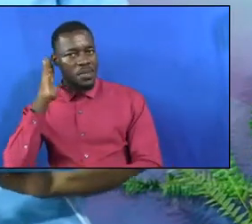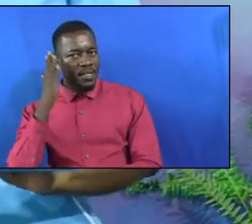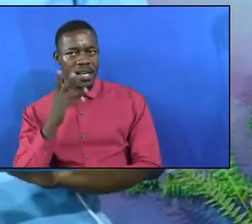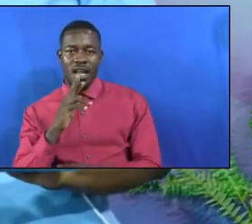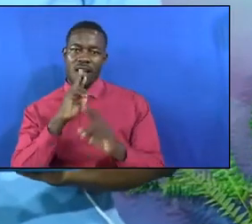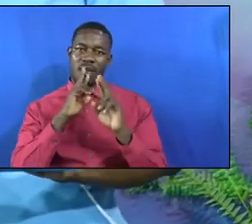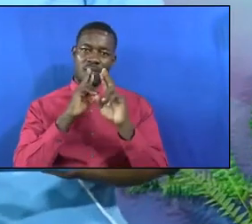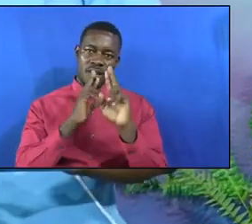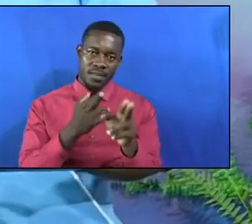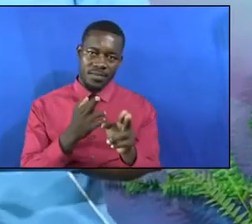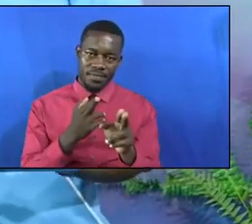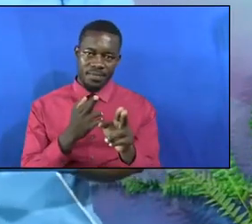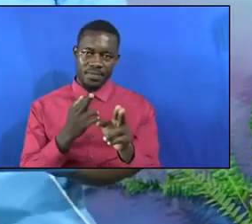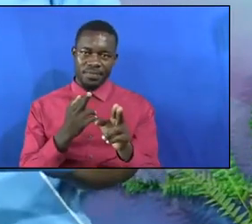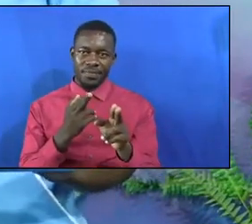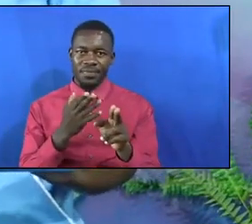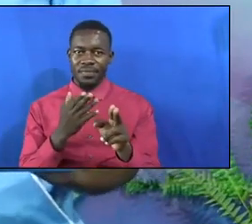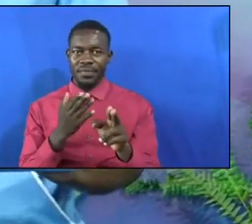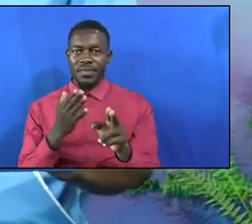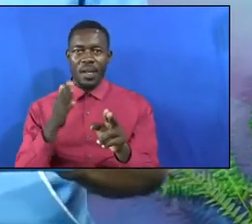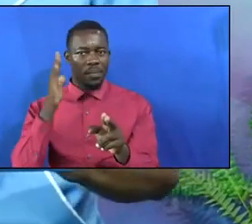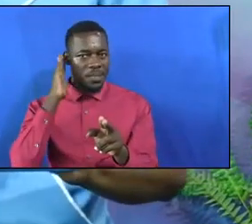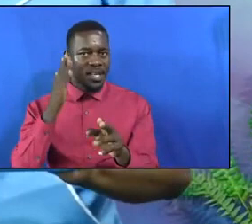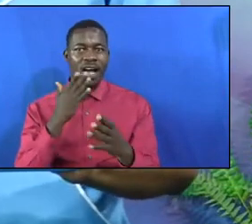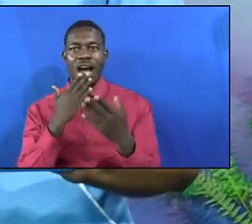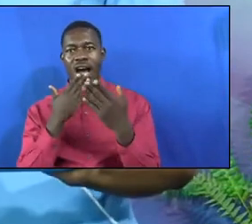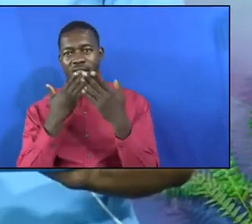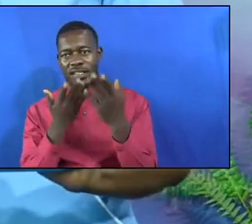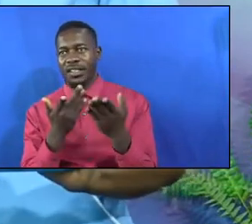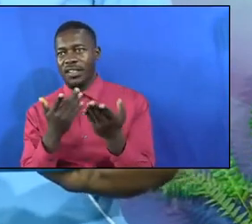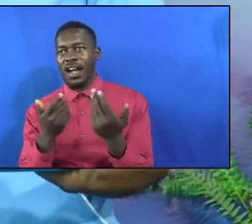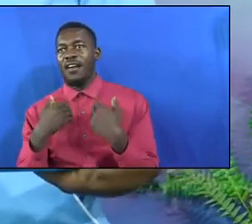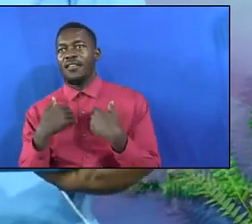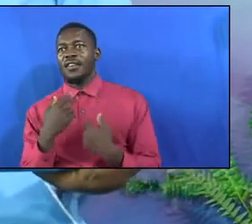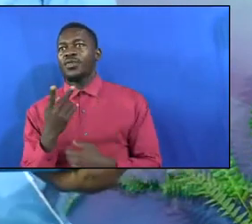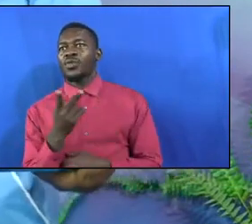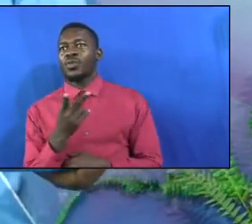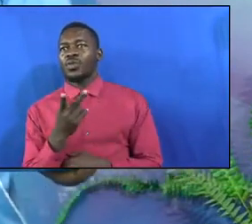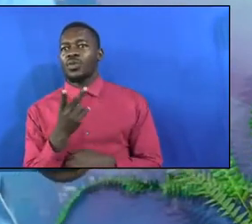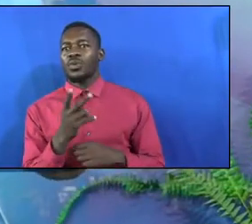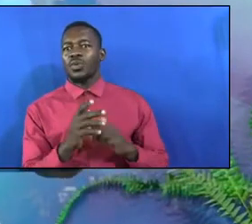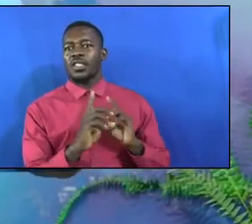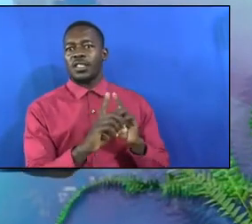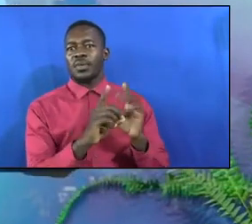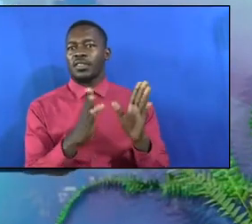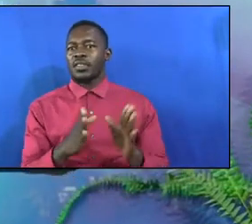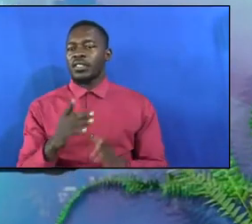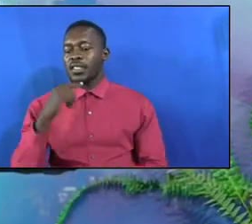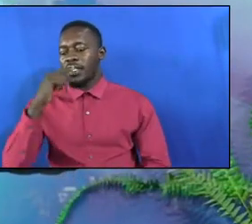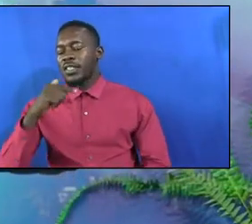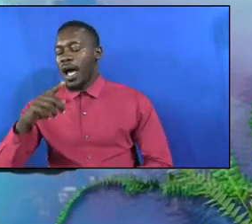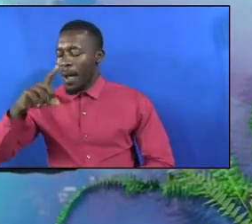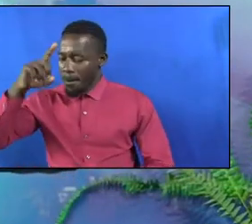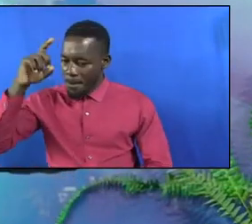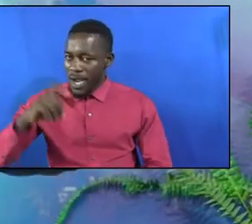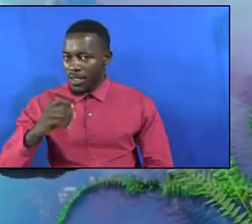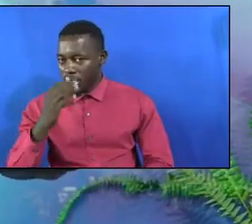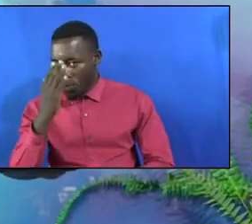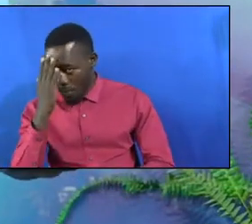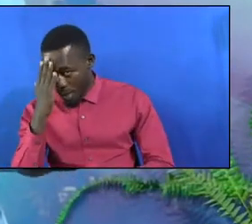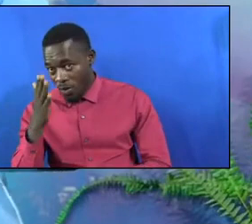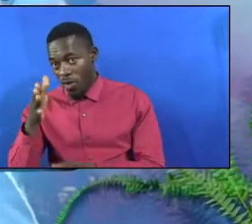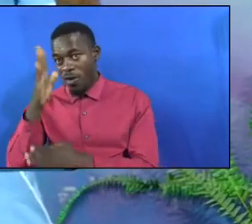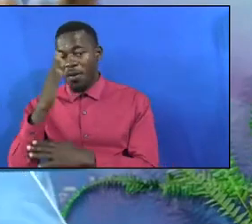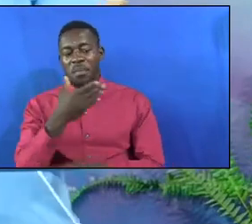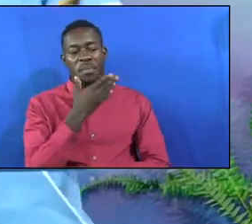replying in this manner. Peter and the other apostles replied, we must obey God rather than